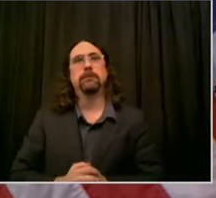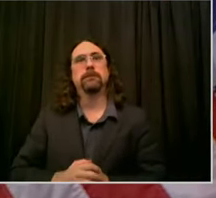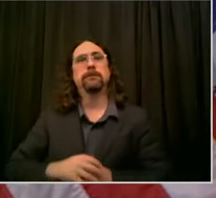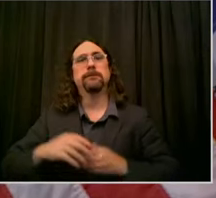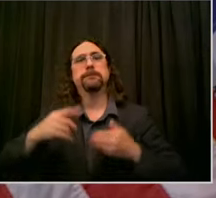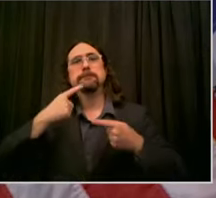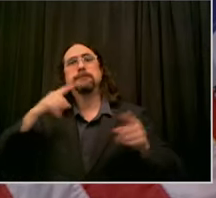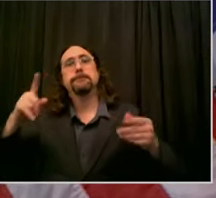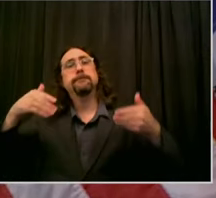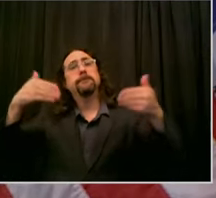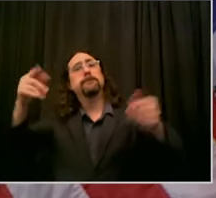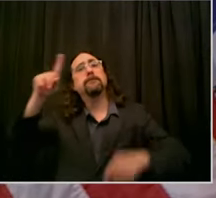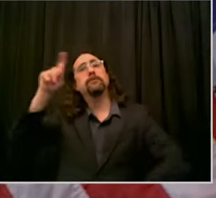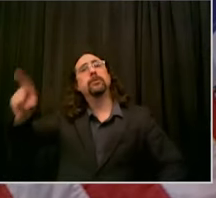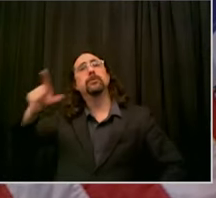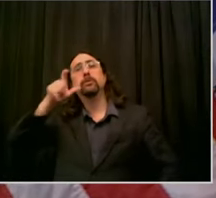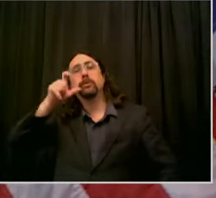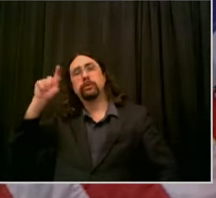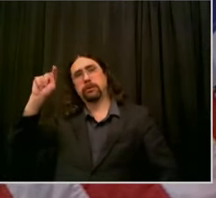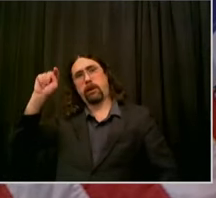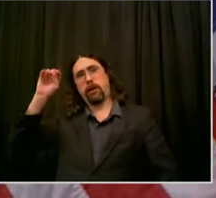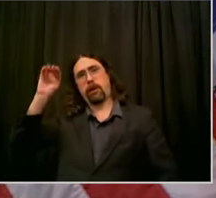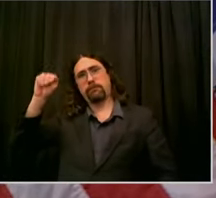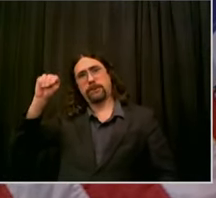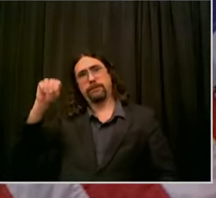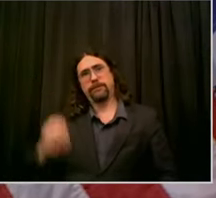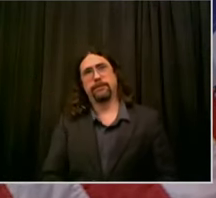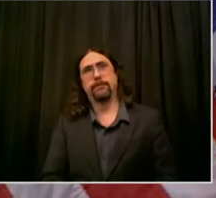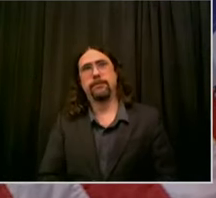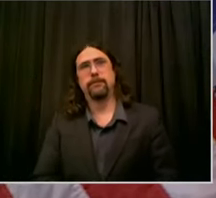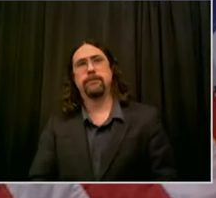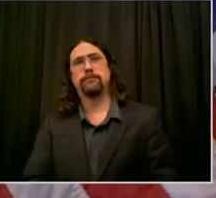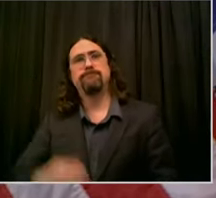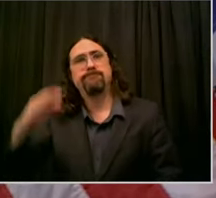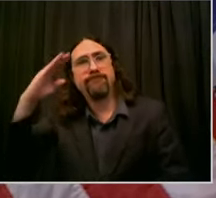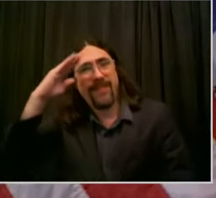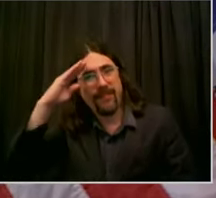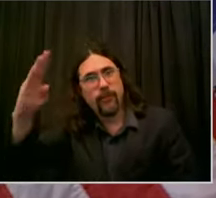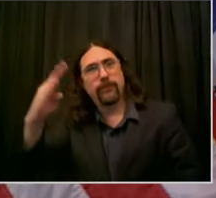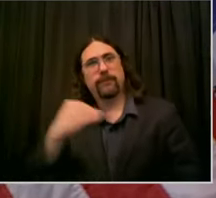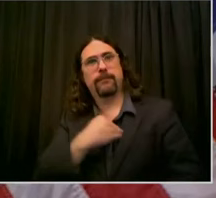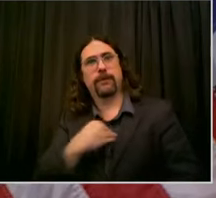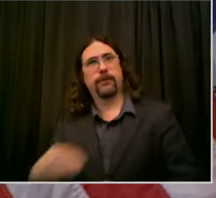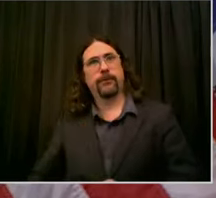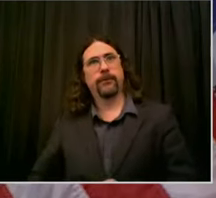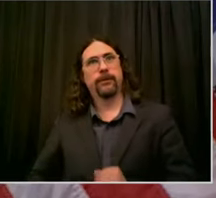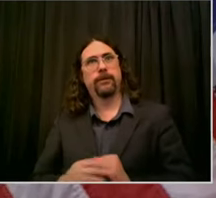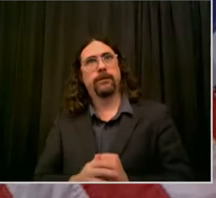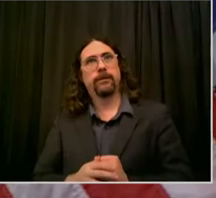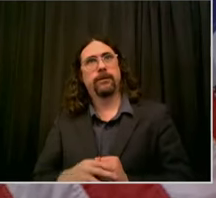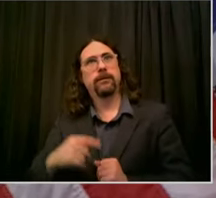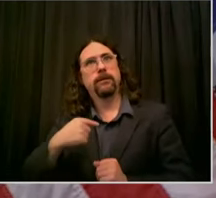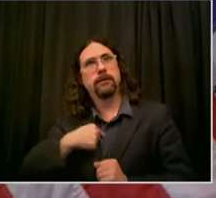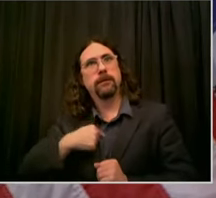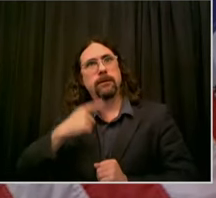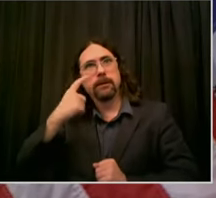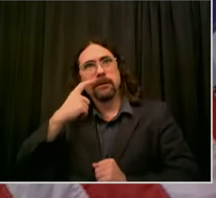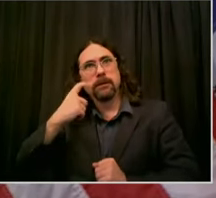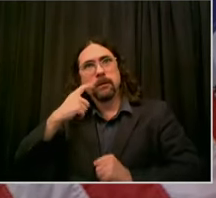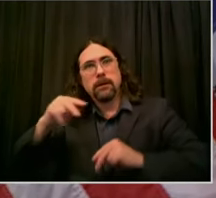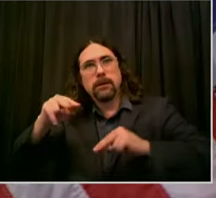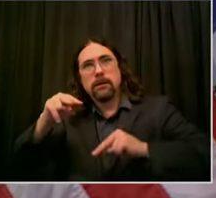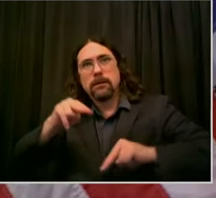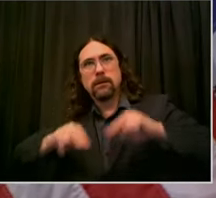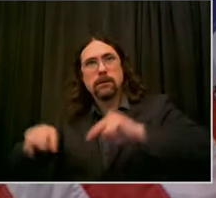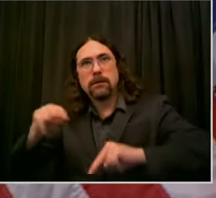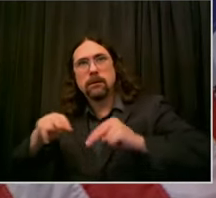reviewing your transcript from Monday, you said a police officer should lose his badge and gun for pointing his